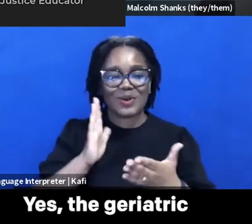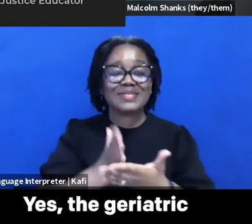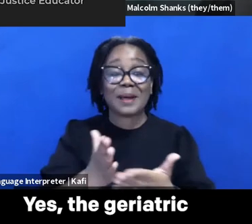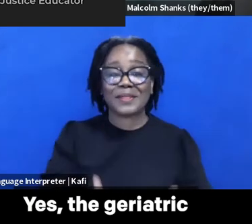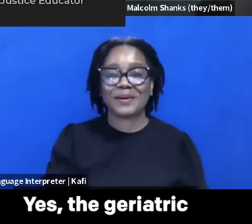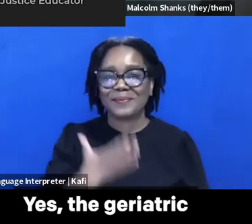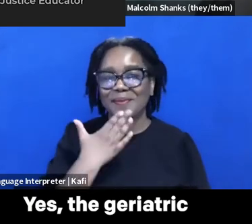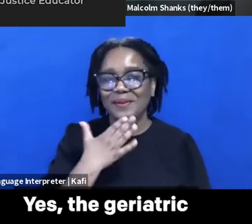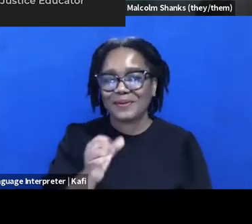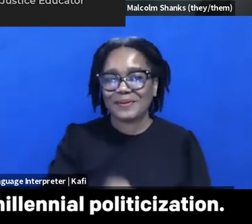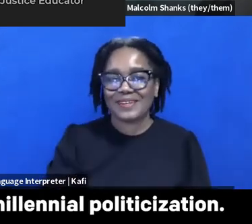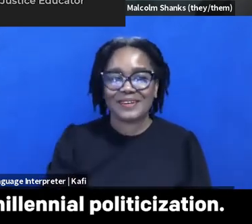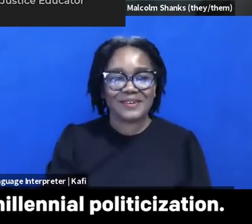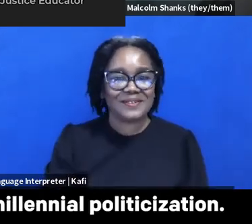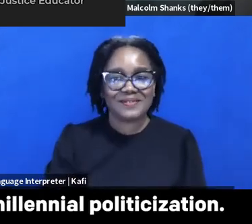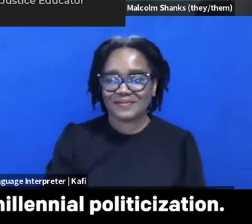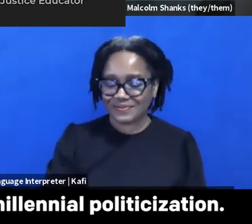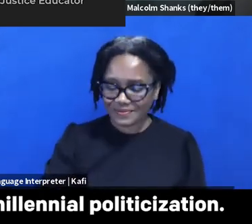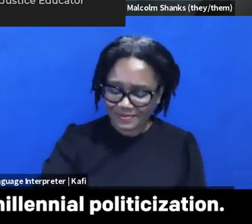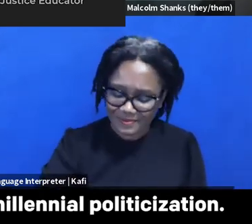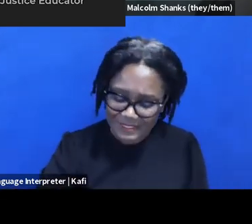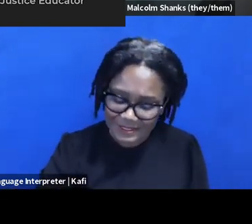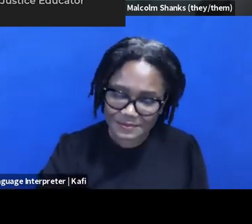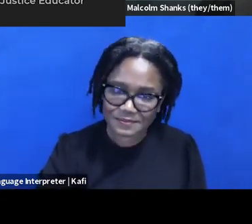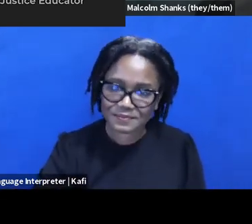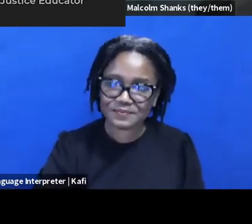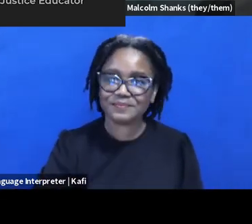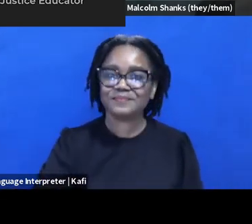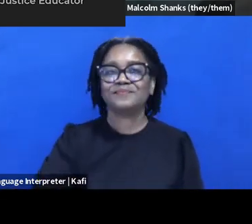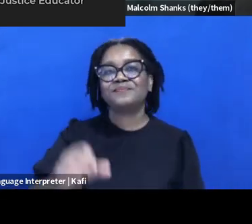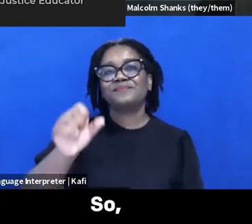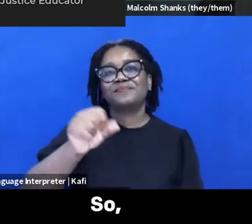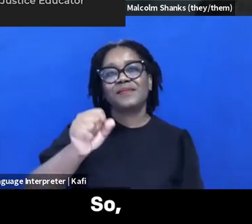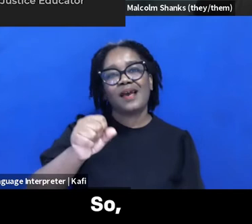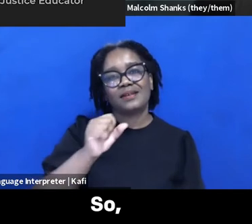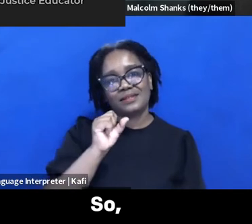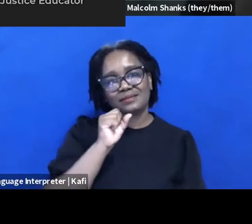Thank you, Malcolm. Yes, the geriatric millennial politicization.